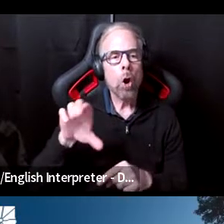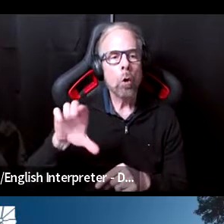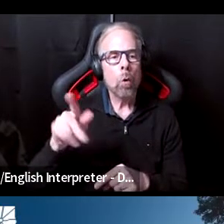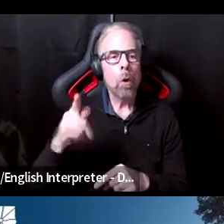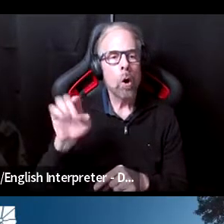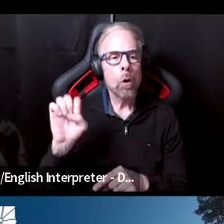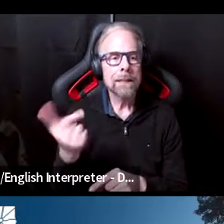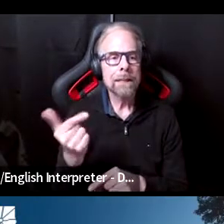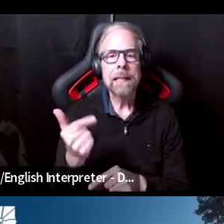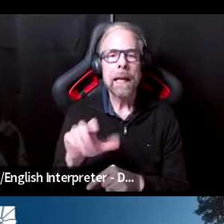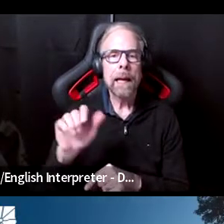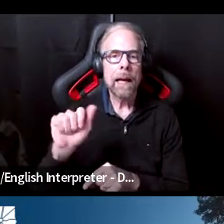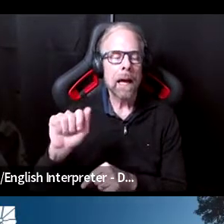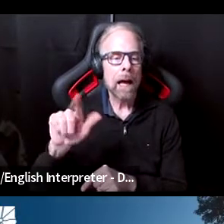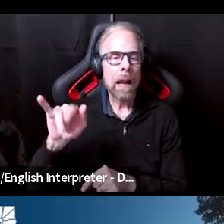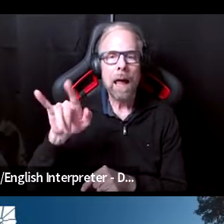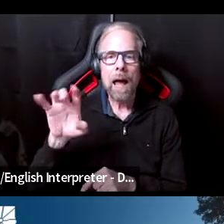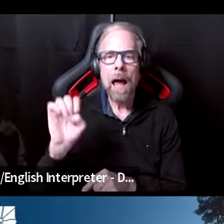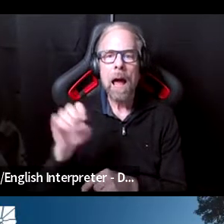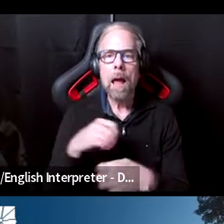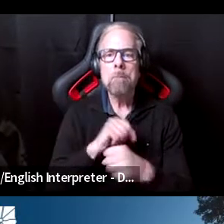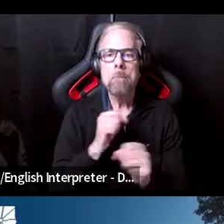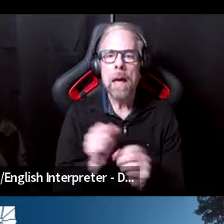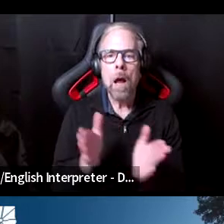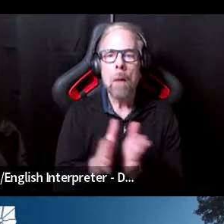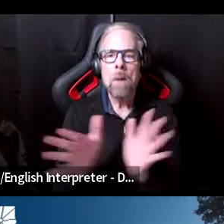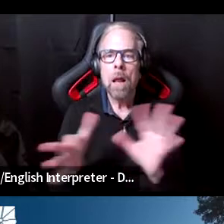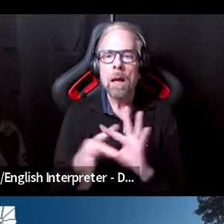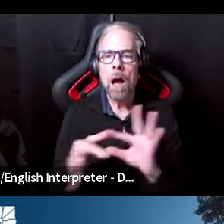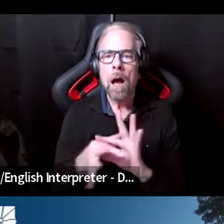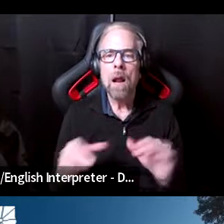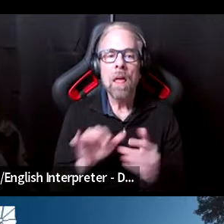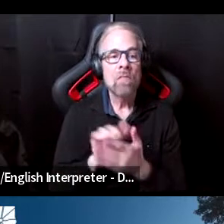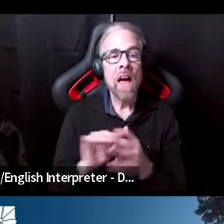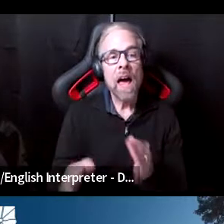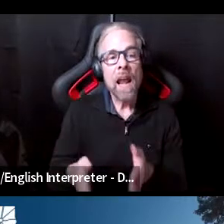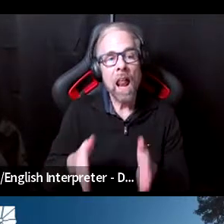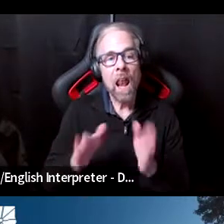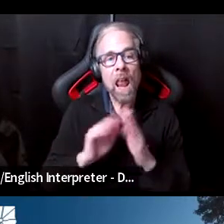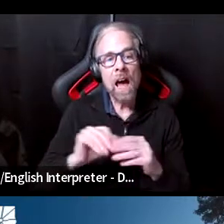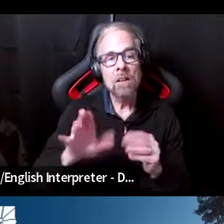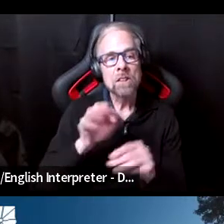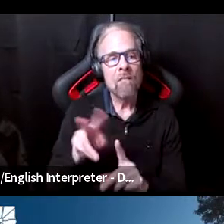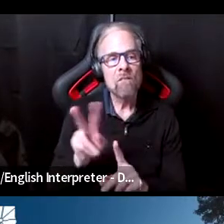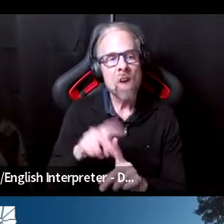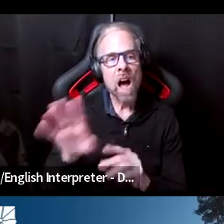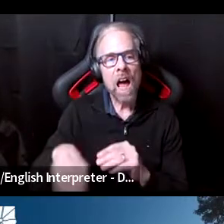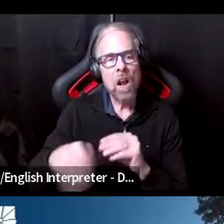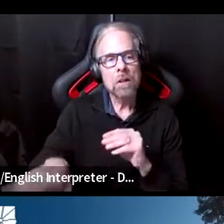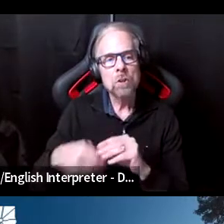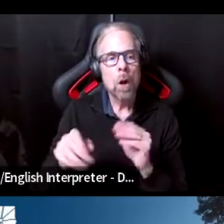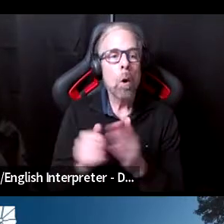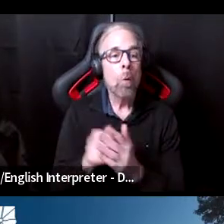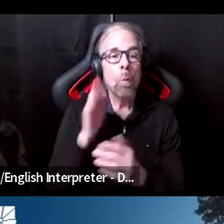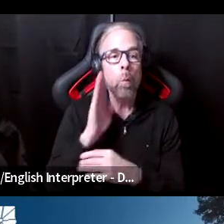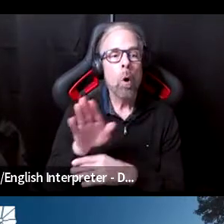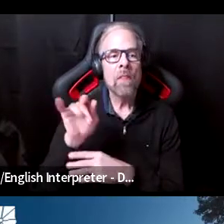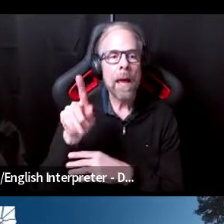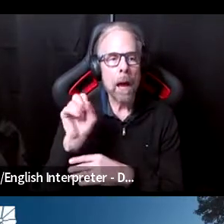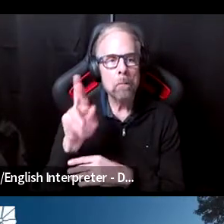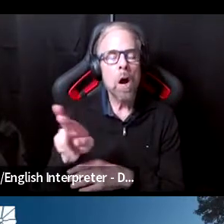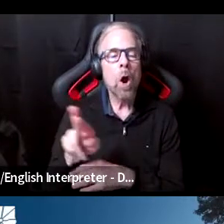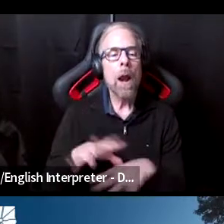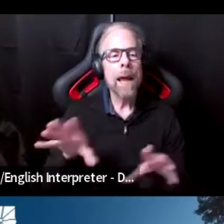file attachments, unlike the IBR's official form. Will the IBR program accept SEIS